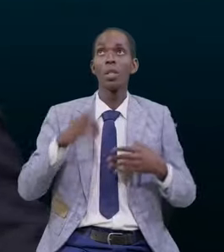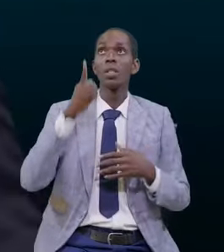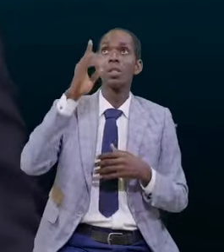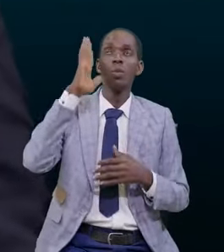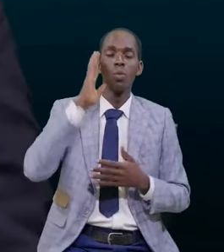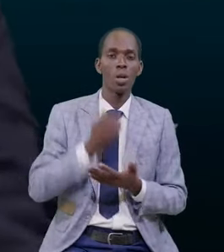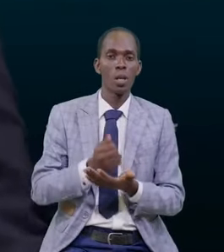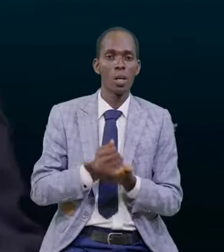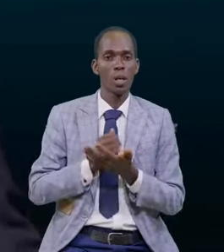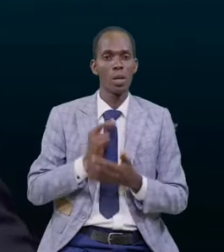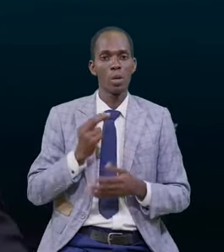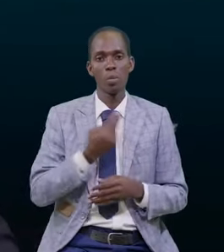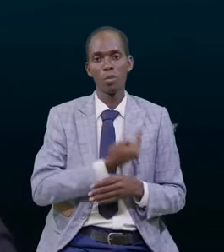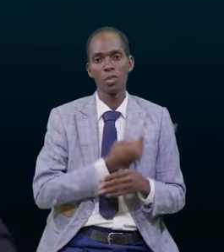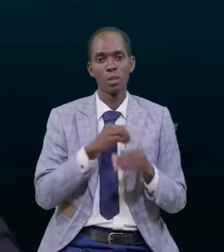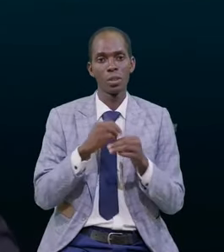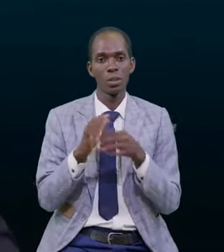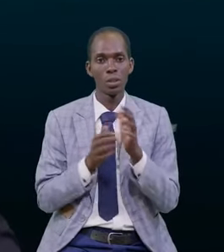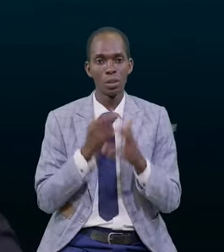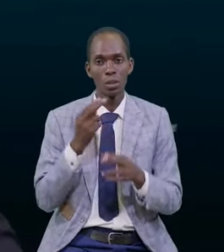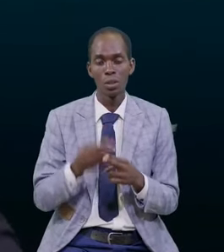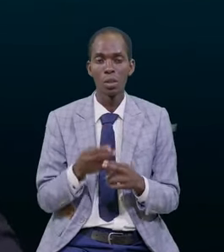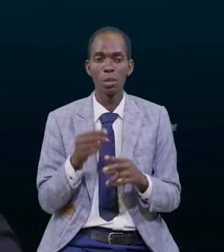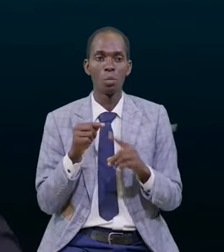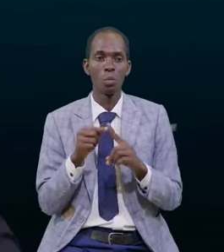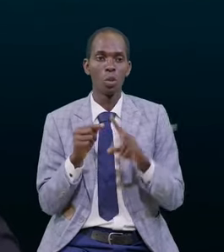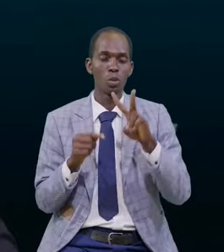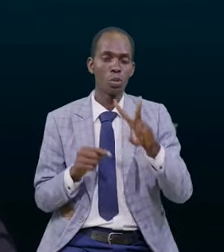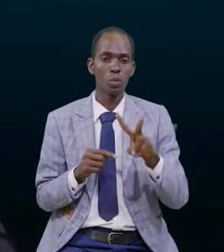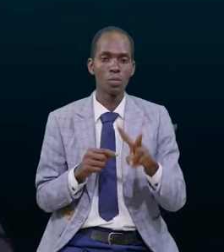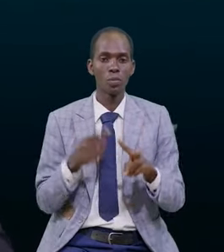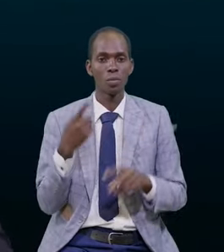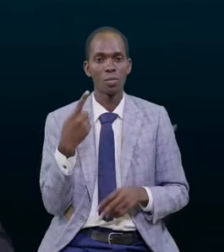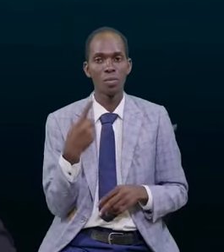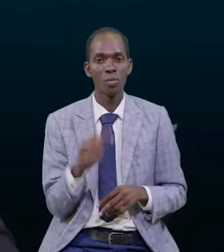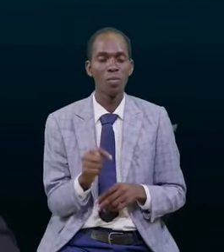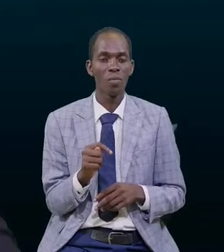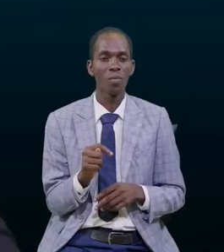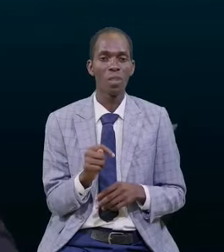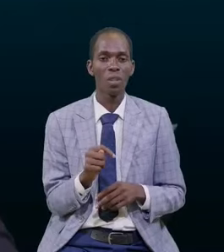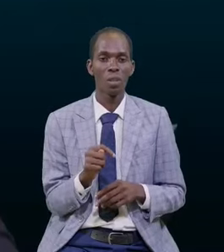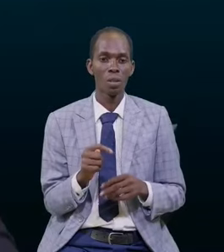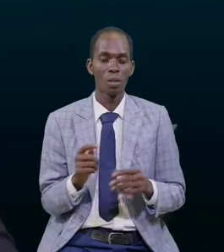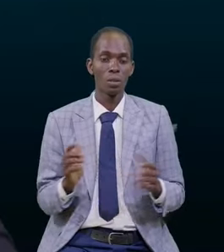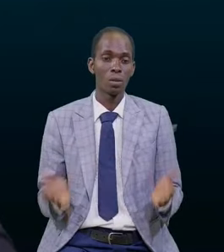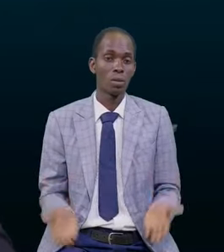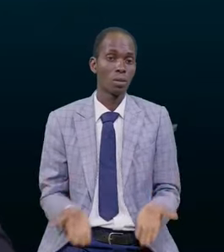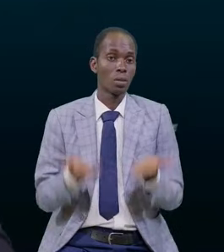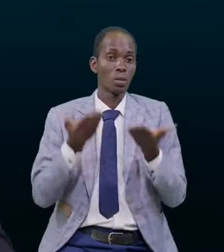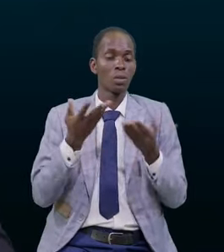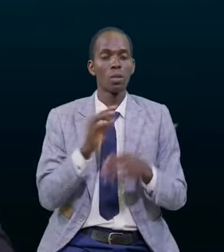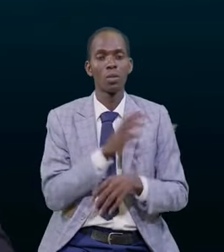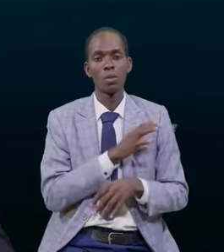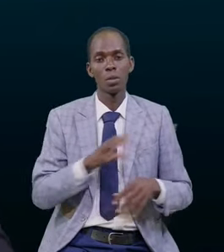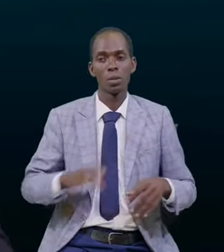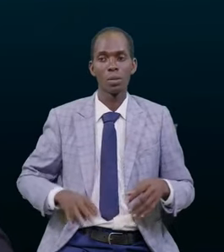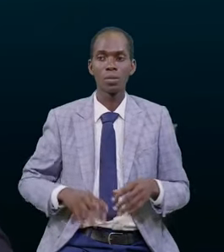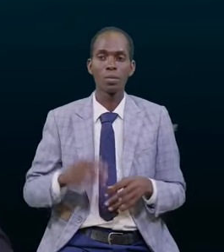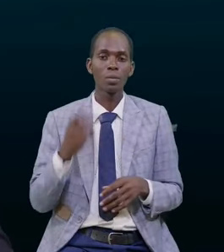second Point exaltation of Christ exaltation of Christ we go back to